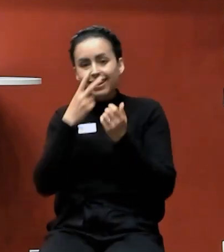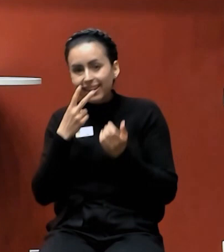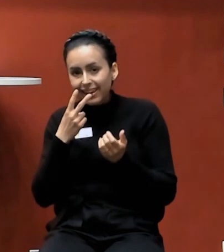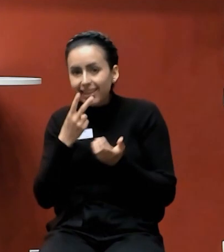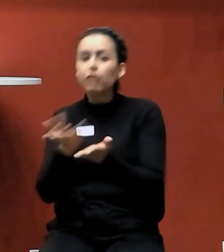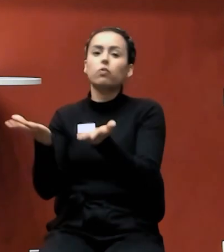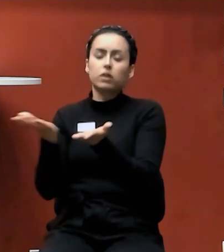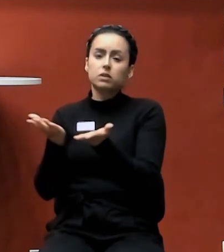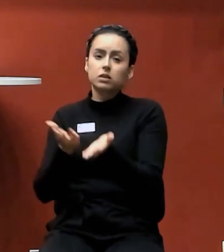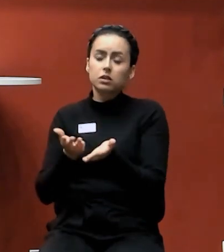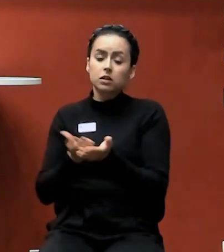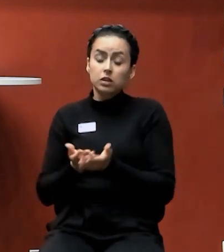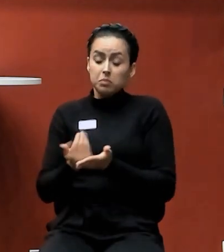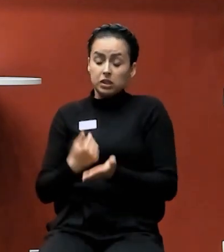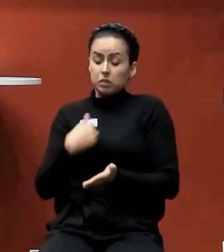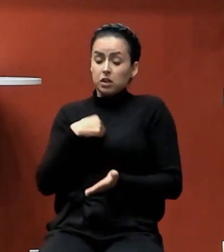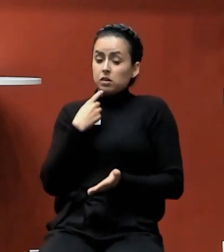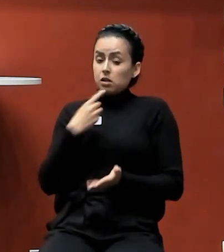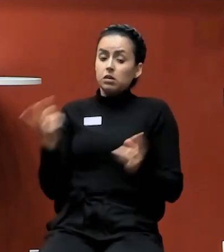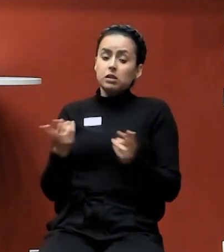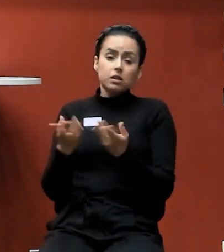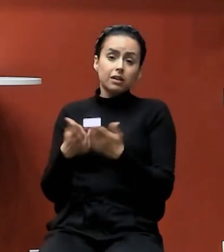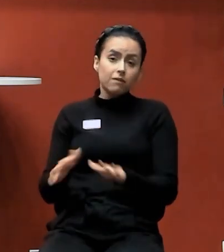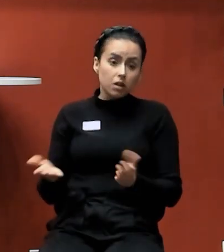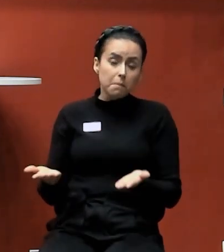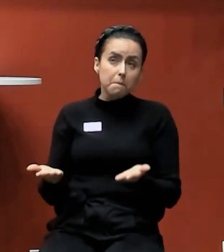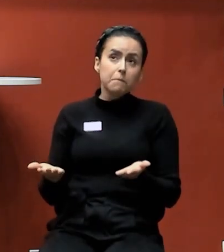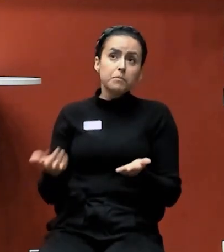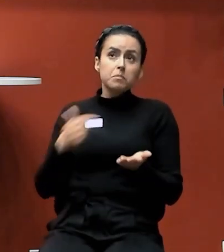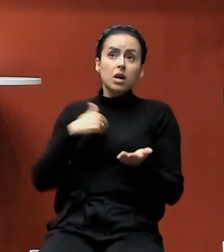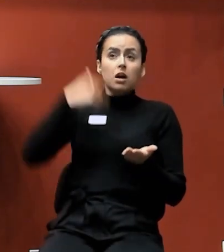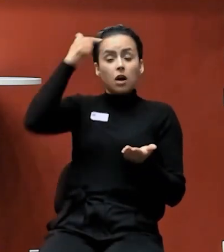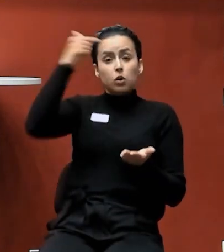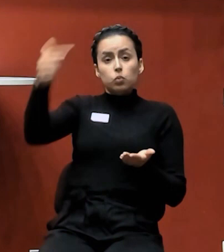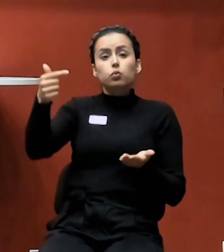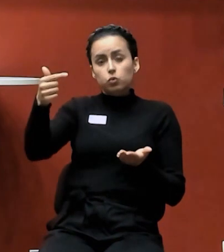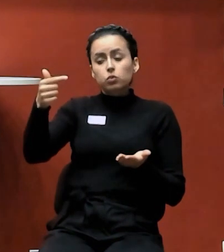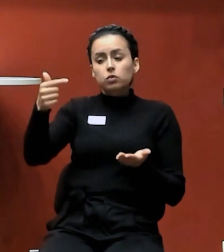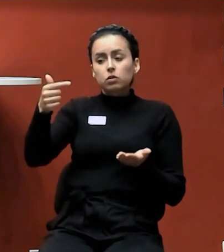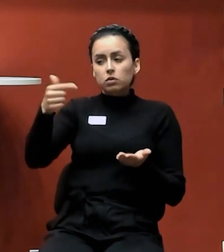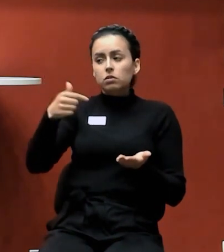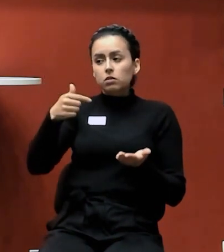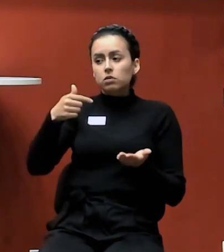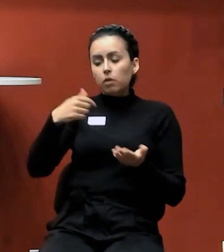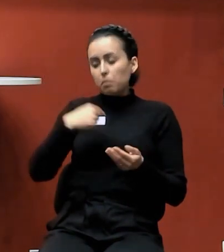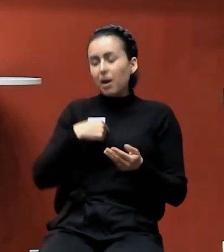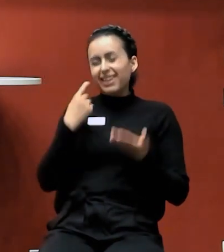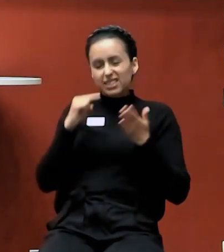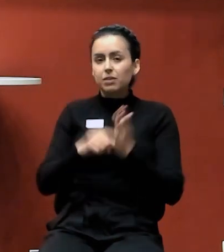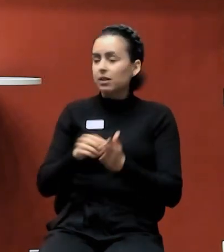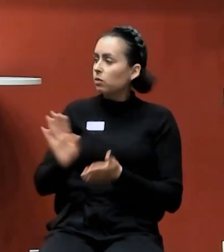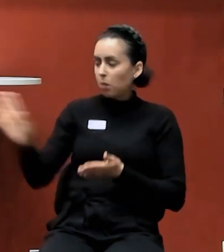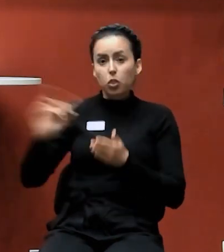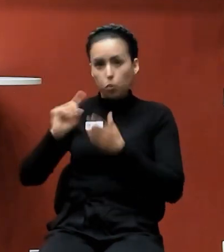am I saying this? I believe that the more, I'll give an example from your class